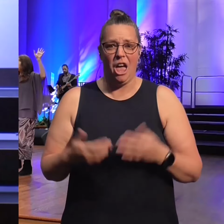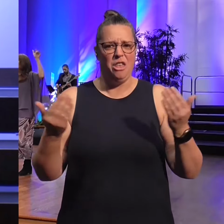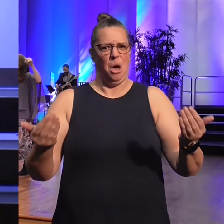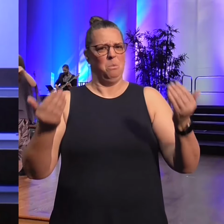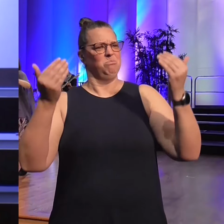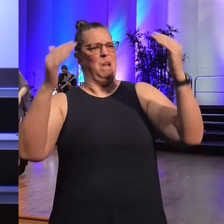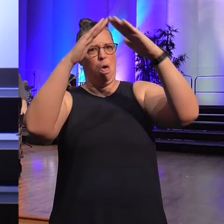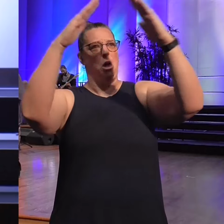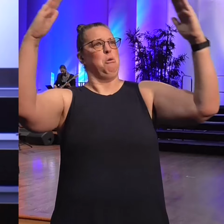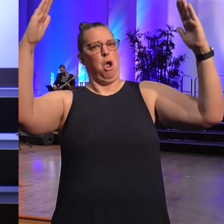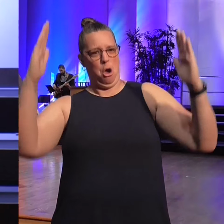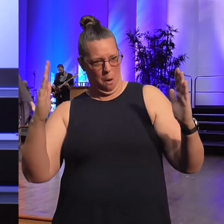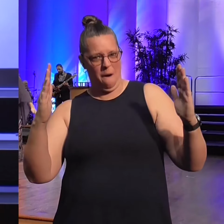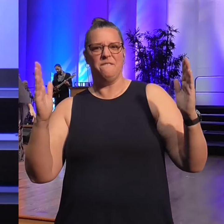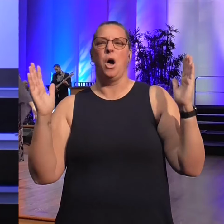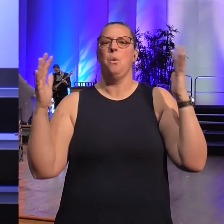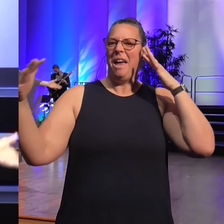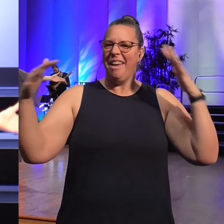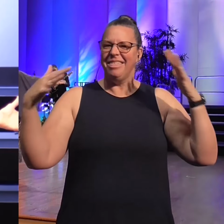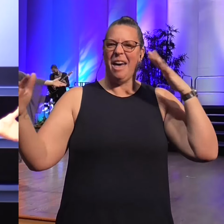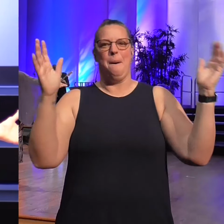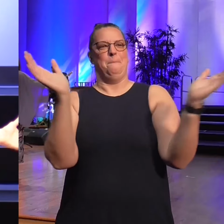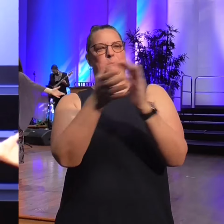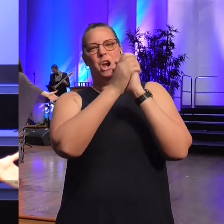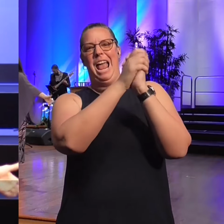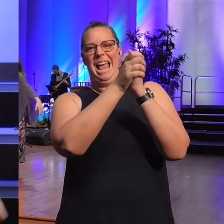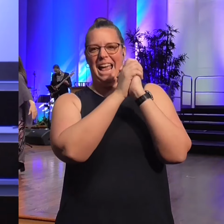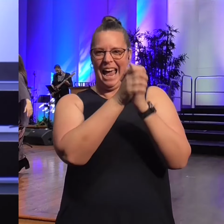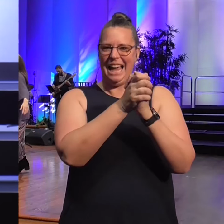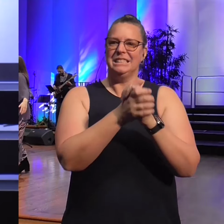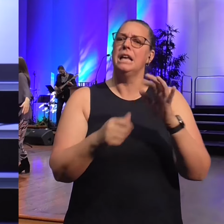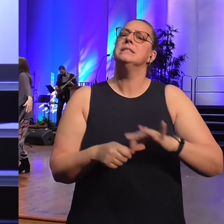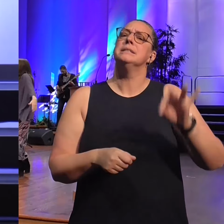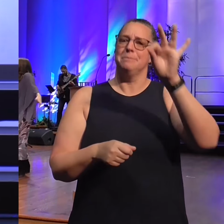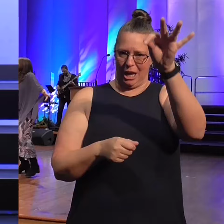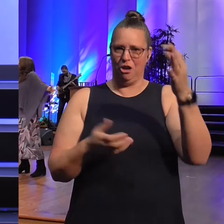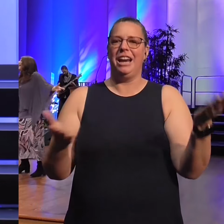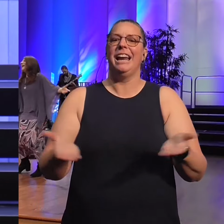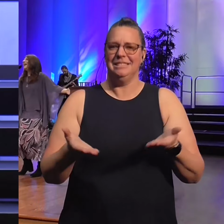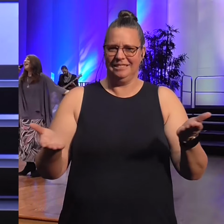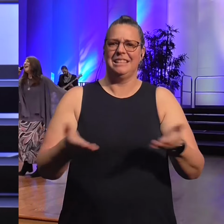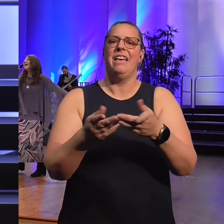Raise the roof with shouts of praise. Spirit's in this